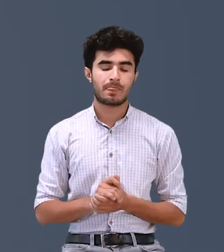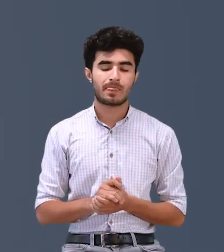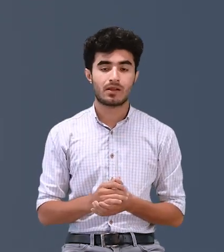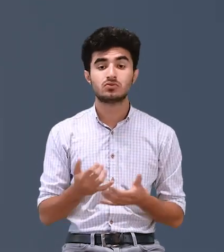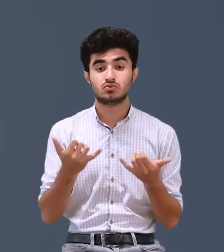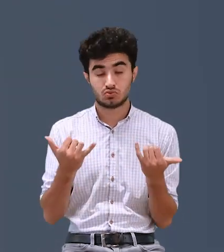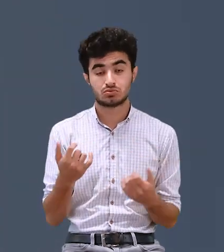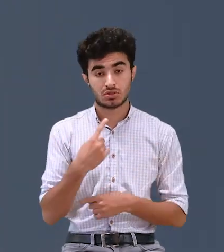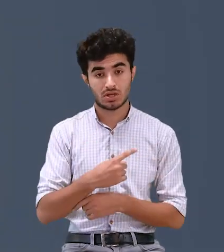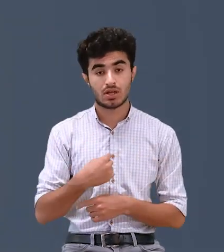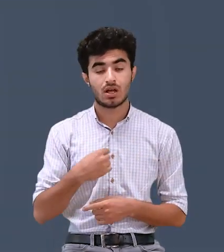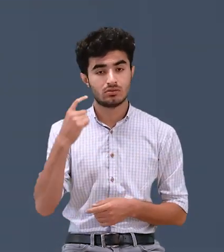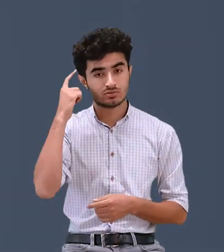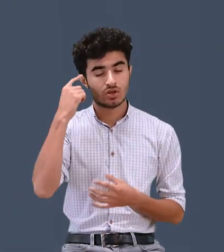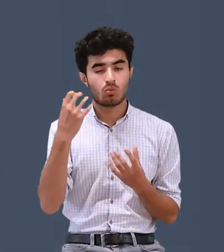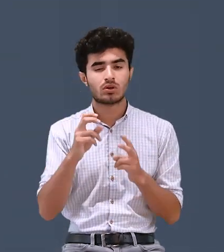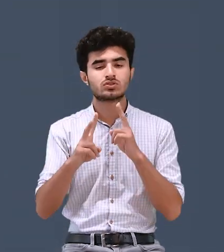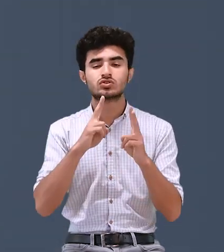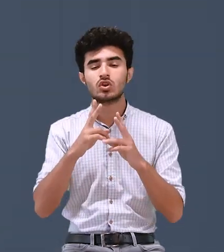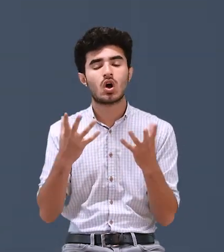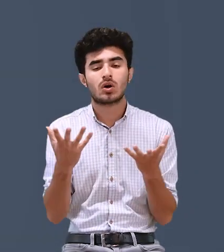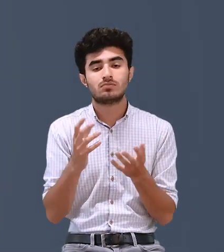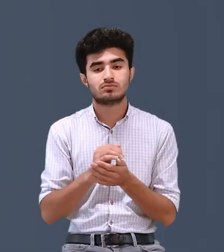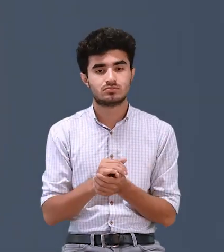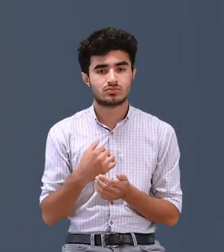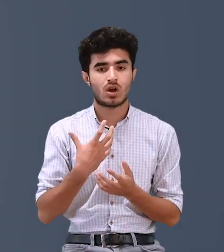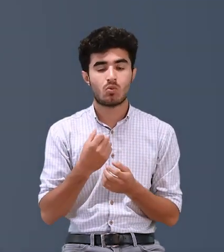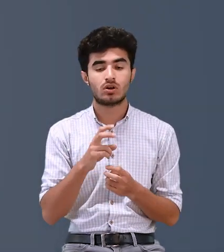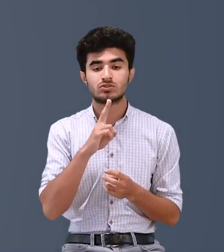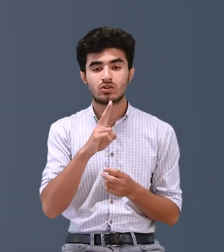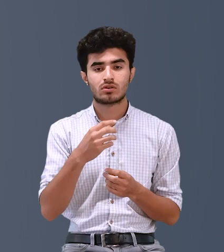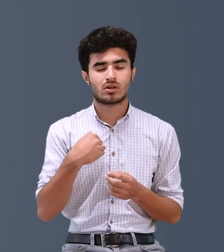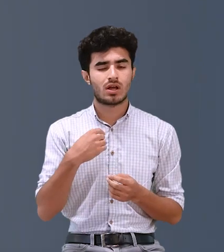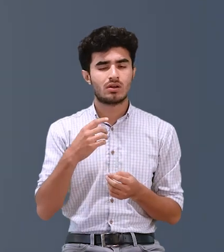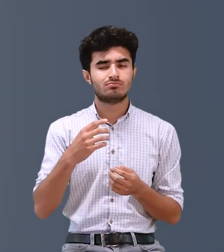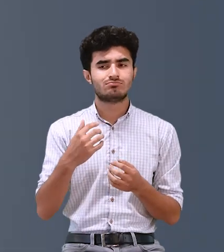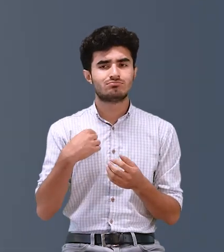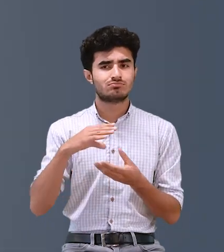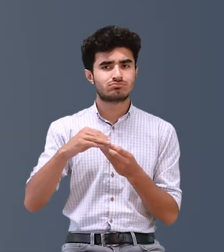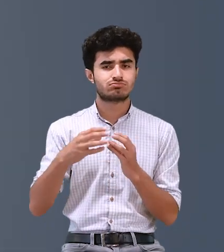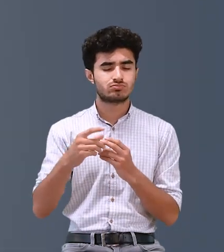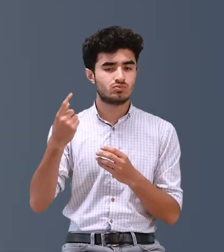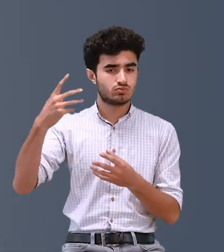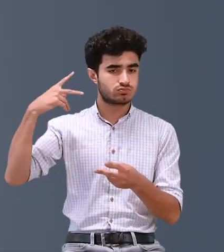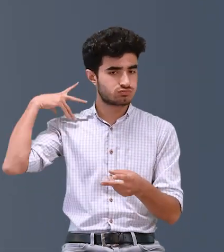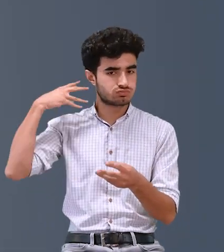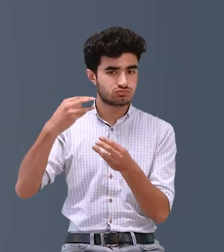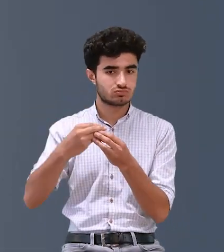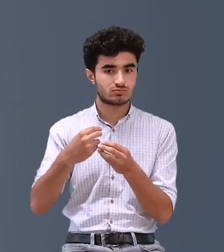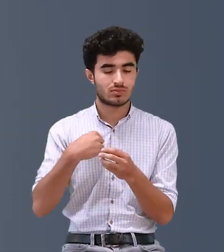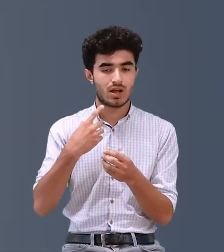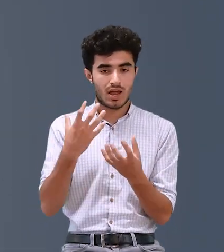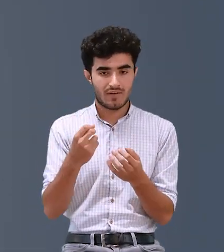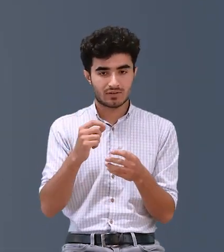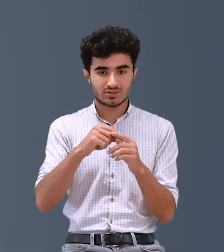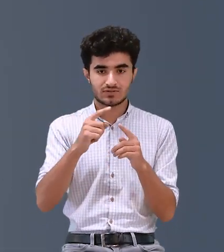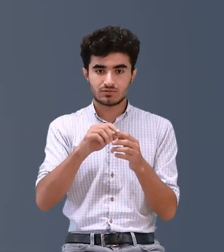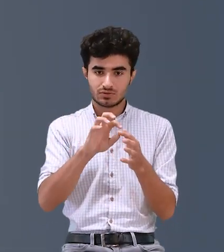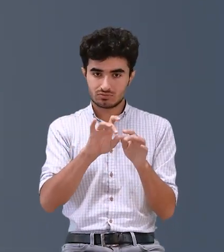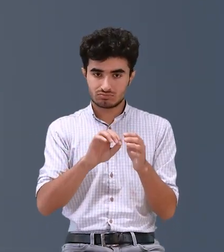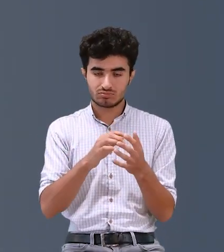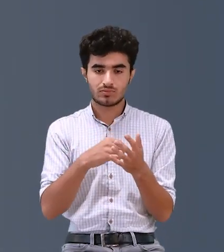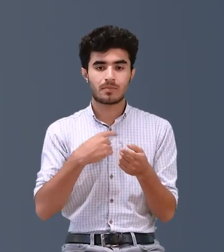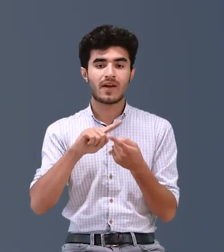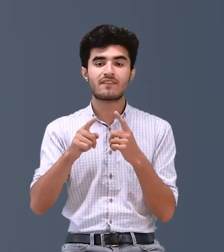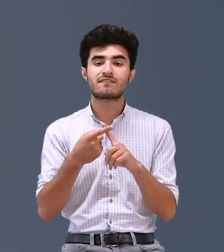think today what I mainly did want to talk about was something that I've brought up before. I actually have my own blog, and over